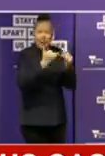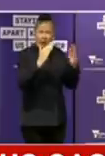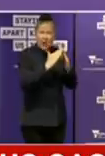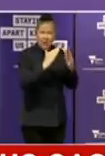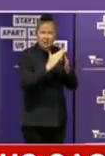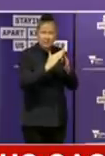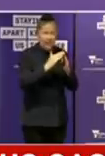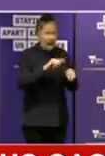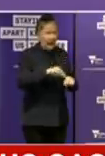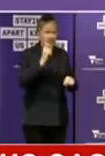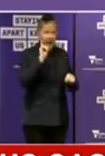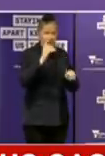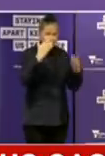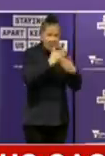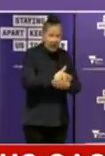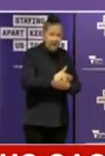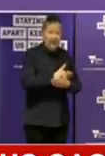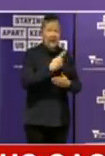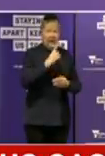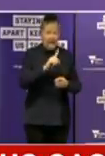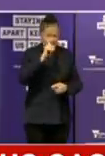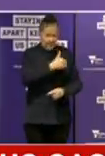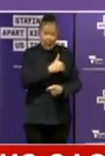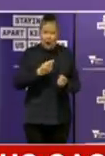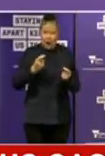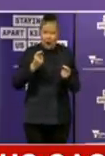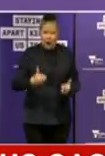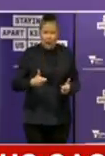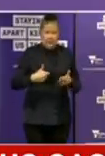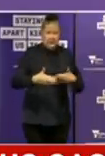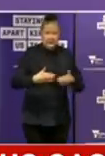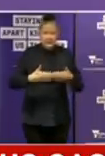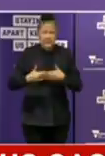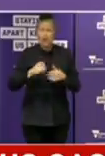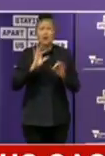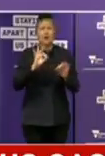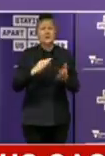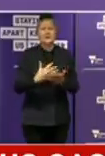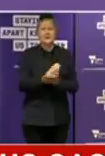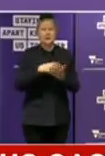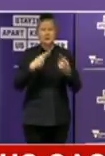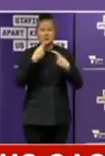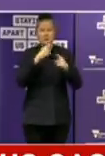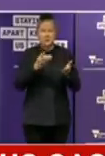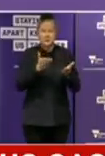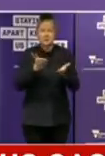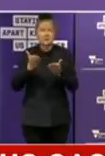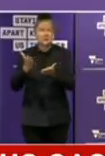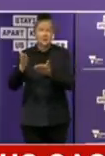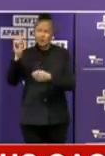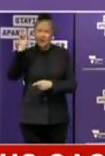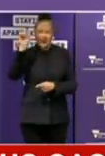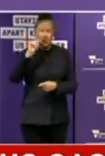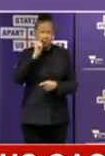morning, and it is just not safe at this stage to make these announcements today. We'll make them very soon, pending the results of those